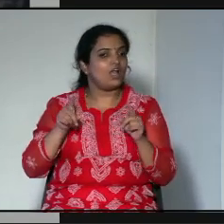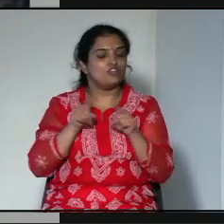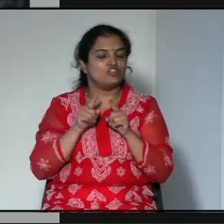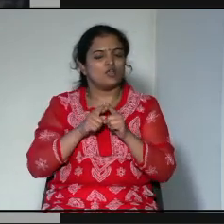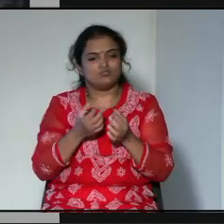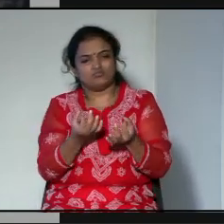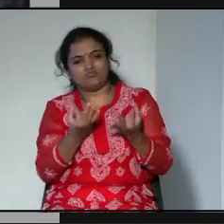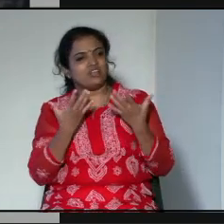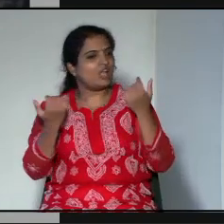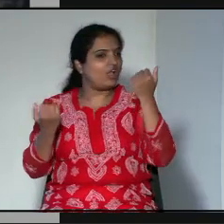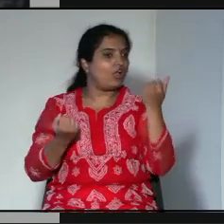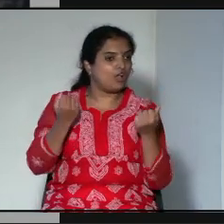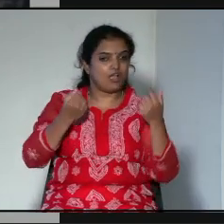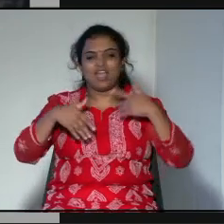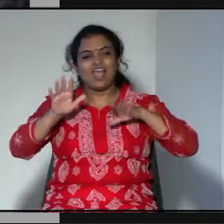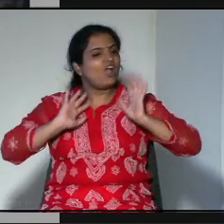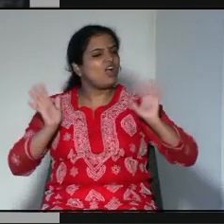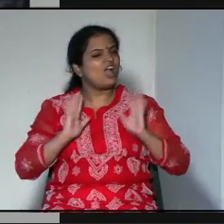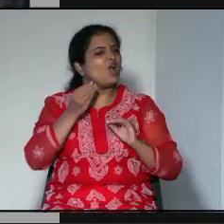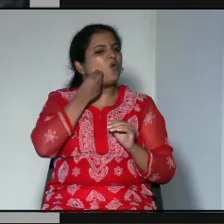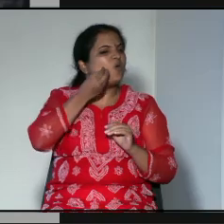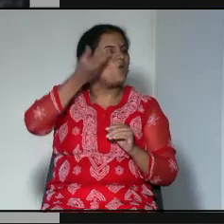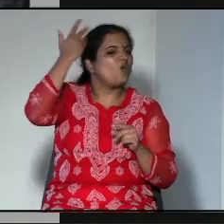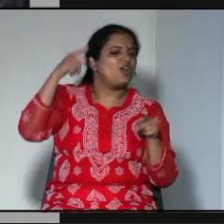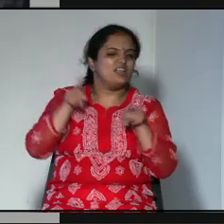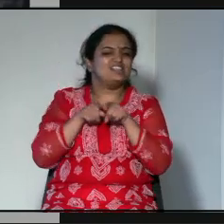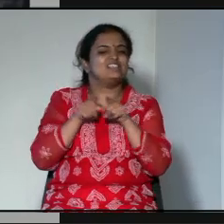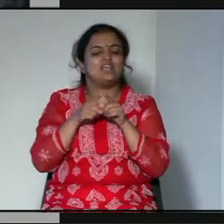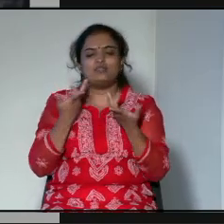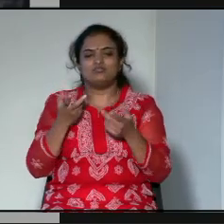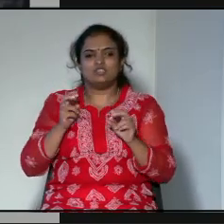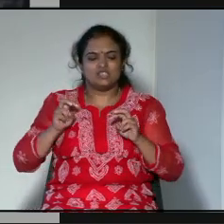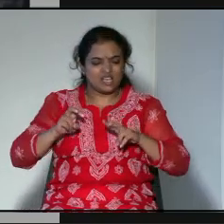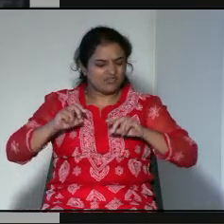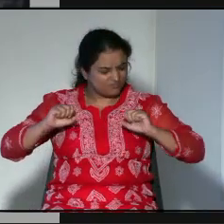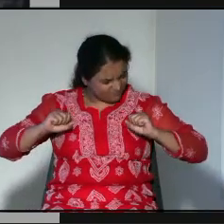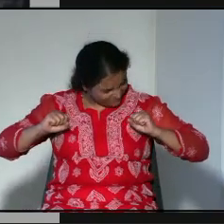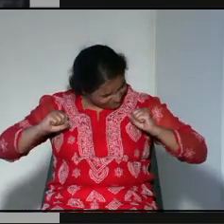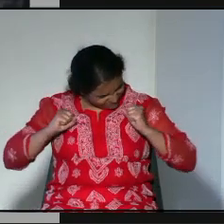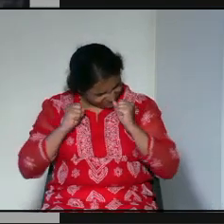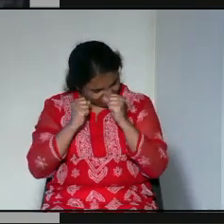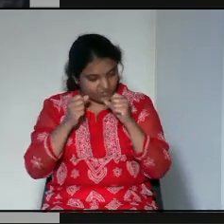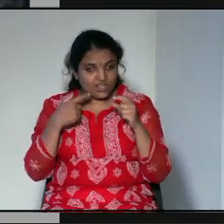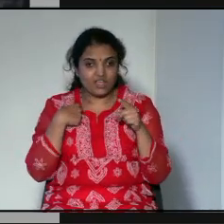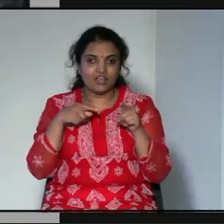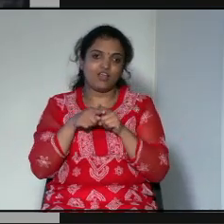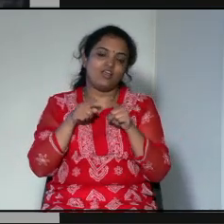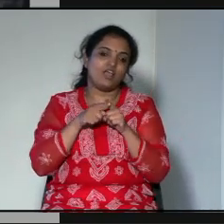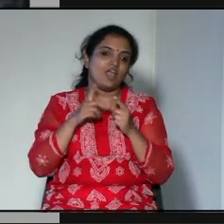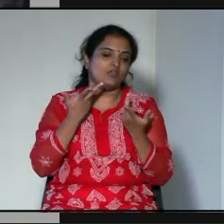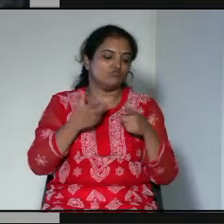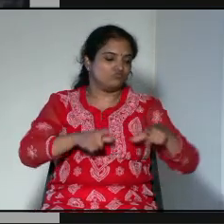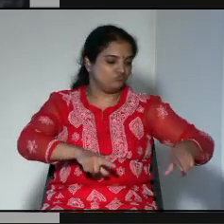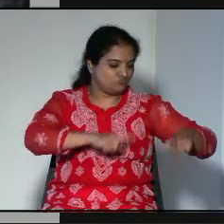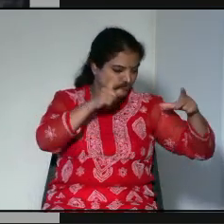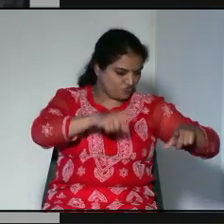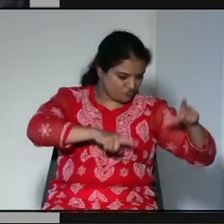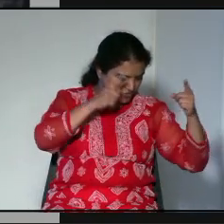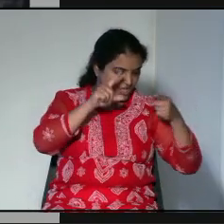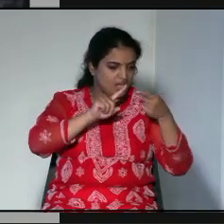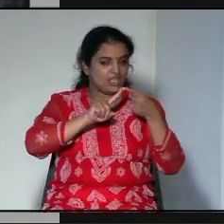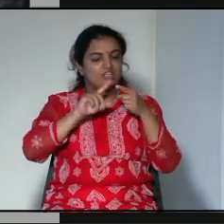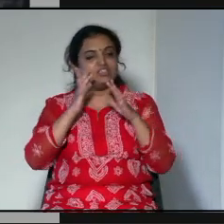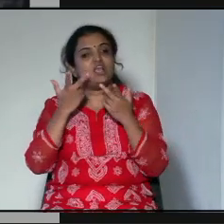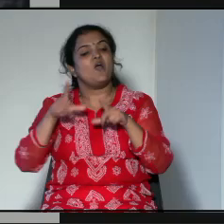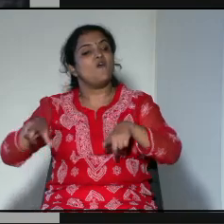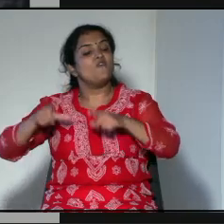her way. The encounters were often more prosaic than adventurous, as she moved from hilly jungle tracks, village temples, and